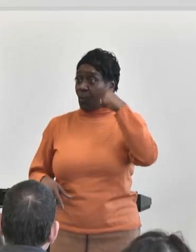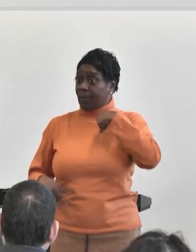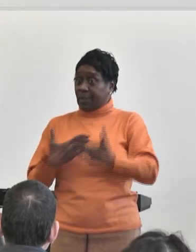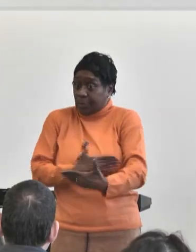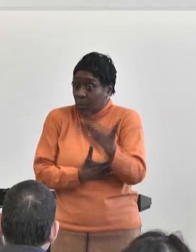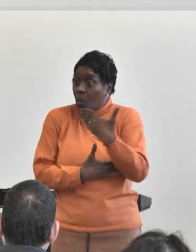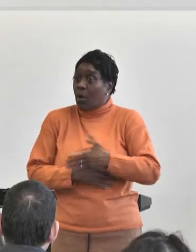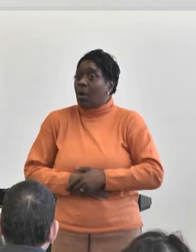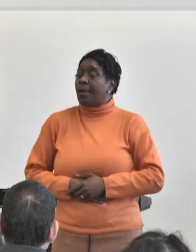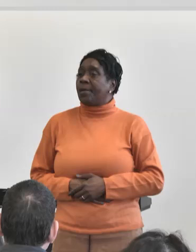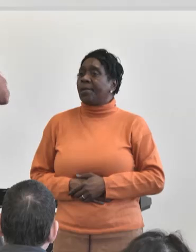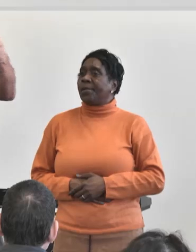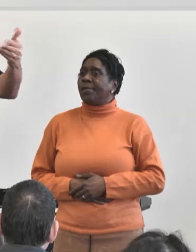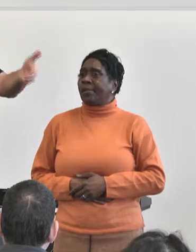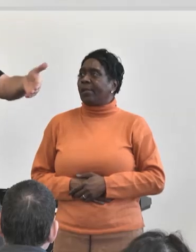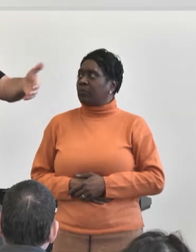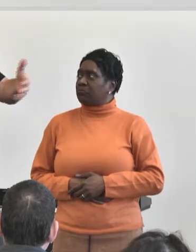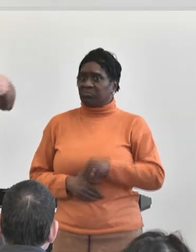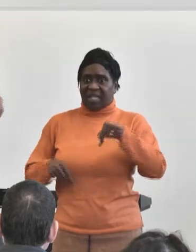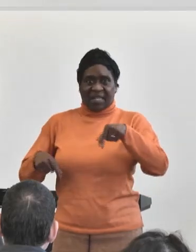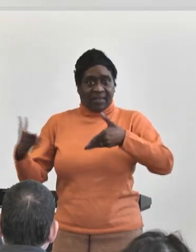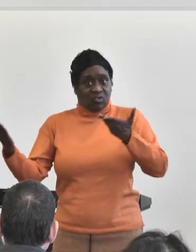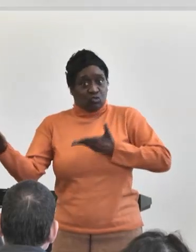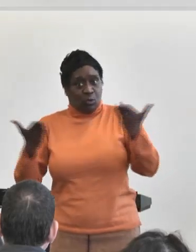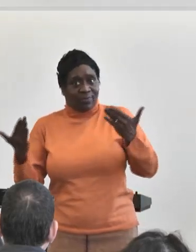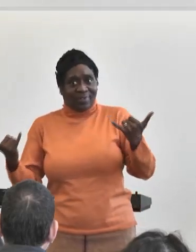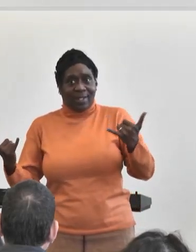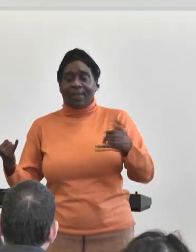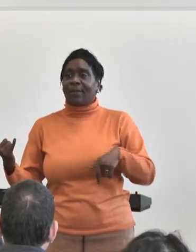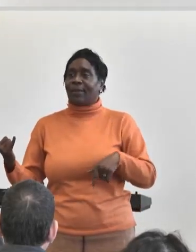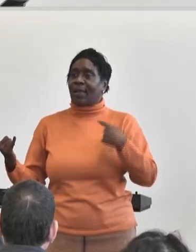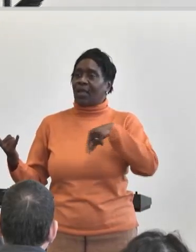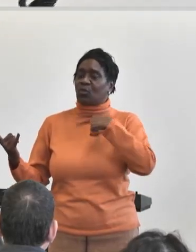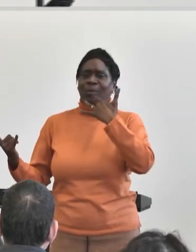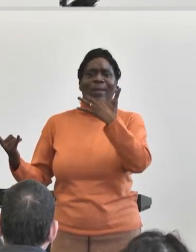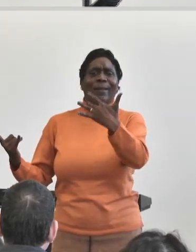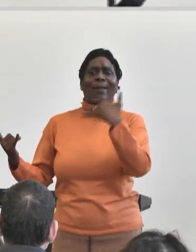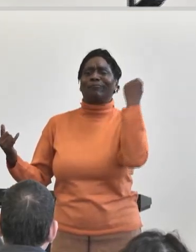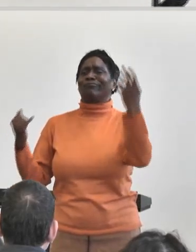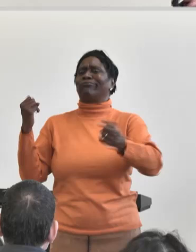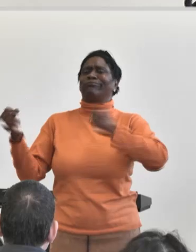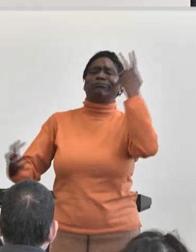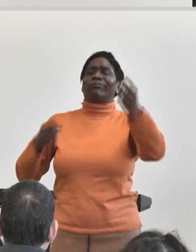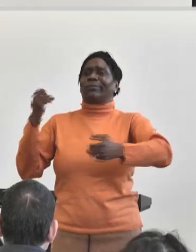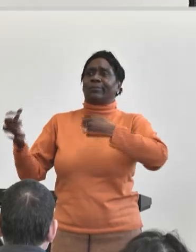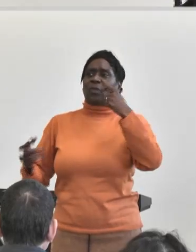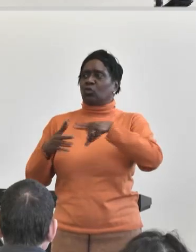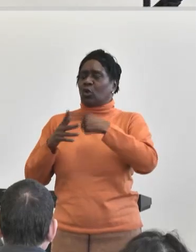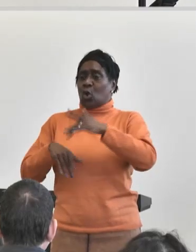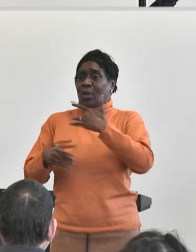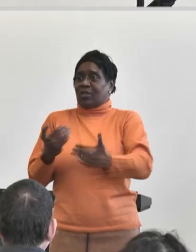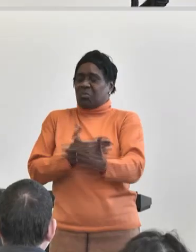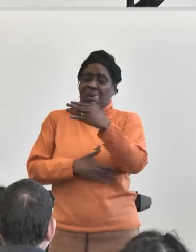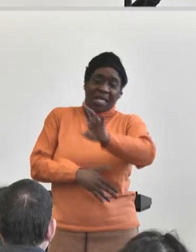Es una bendición esta mañana para even, mí. Even in this service, hasta en este servicio, as we were singing, mientras cantamos, starting early this